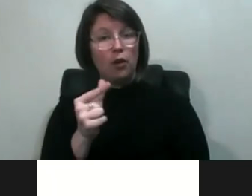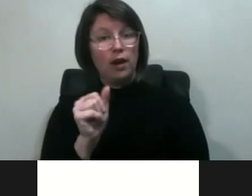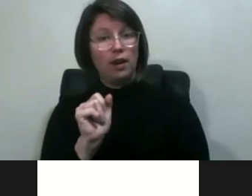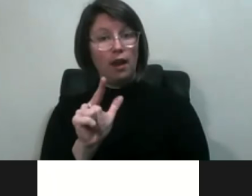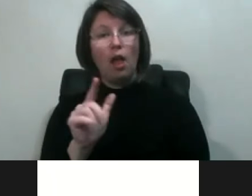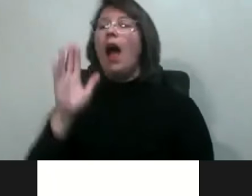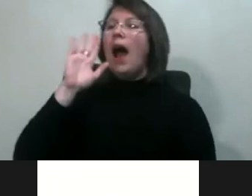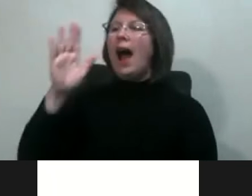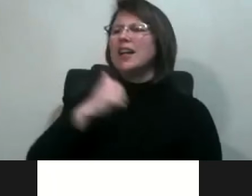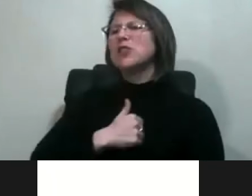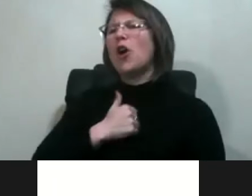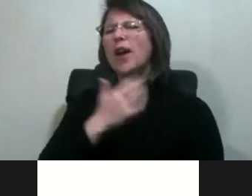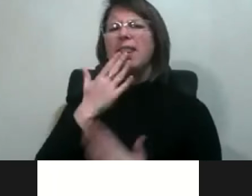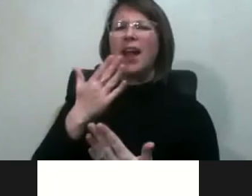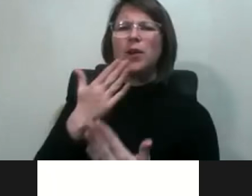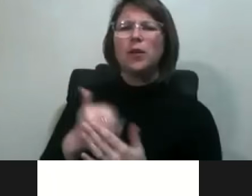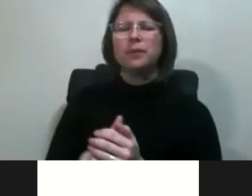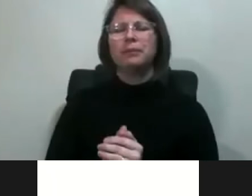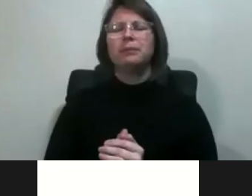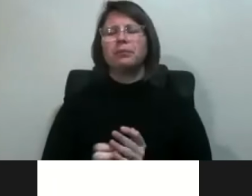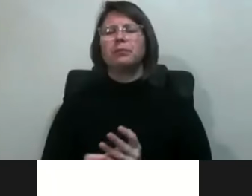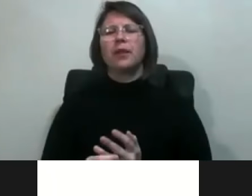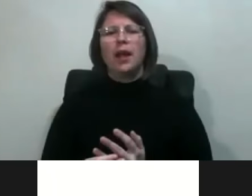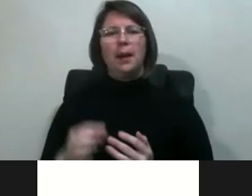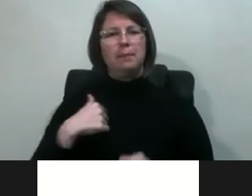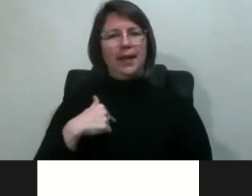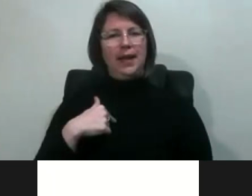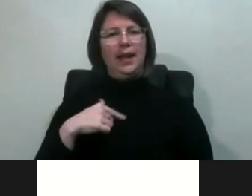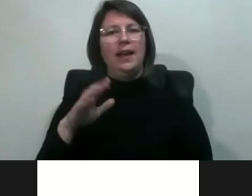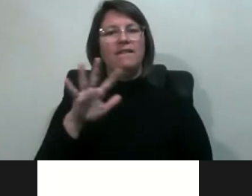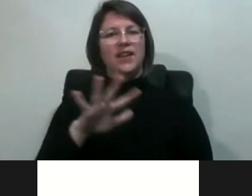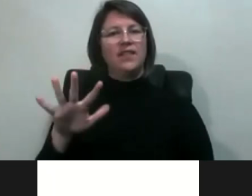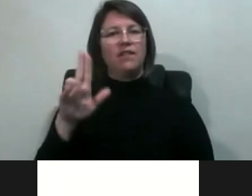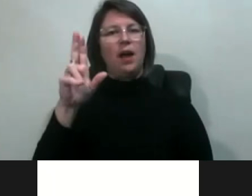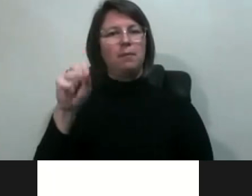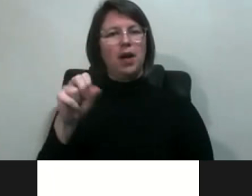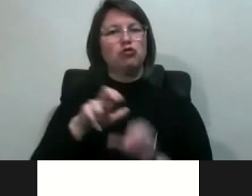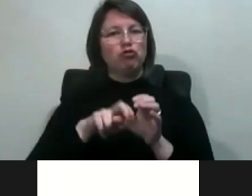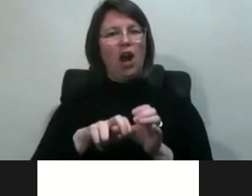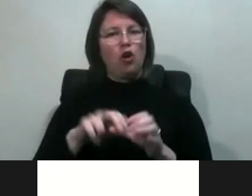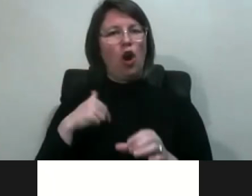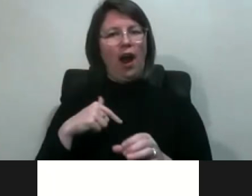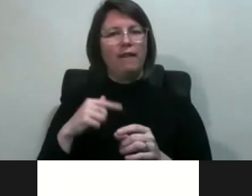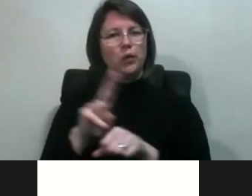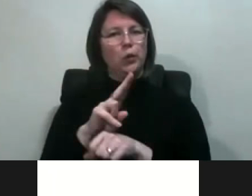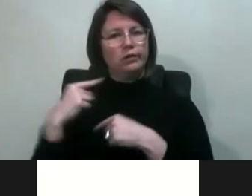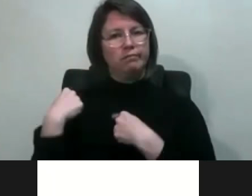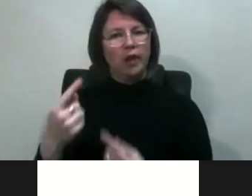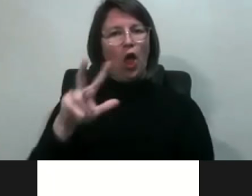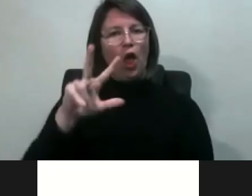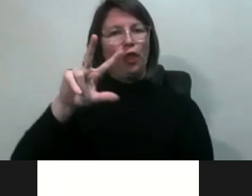Hi, sorry, thank you. I'm a 55 bus rider. I've ridden it for 30